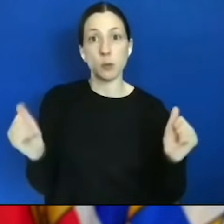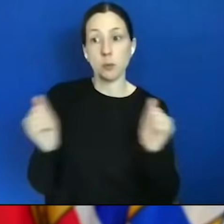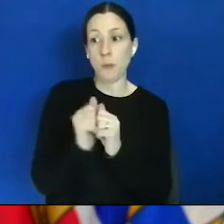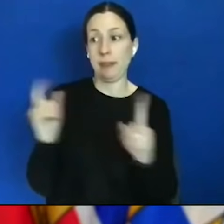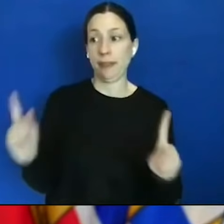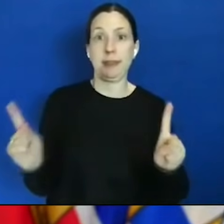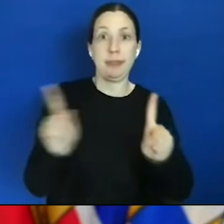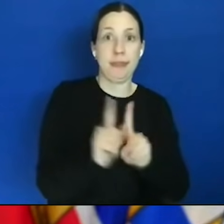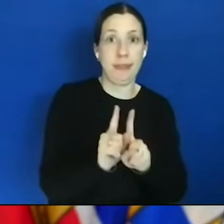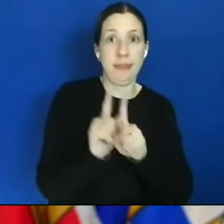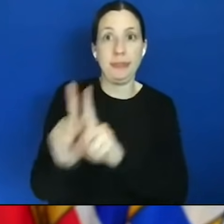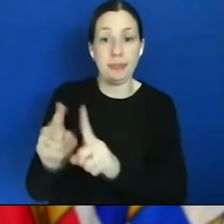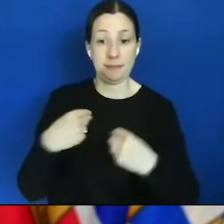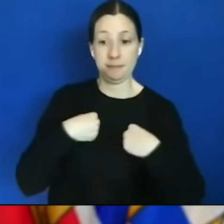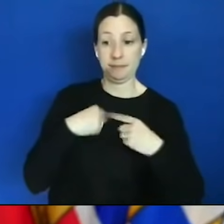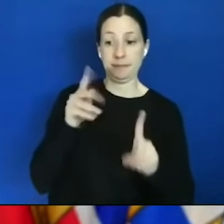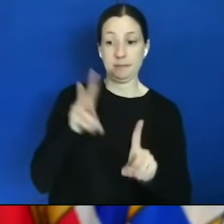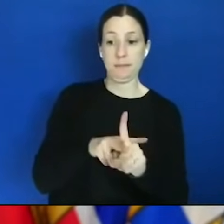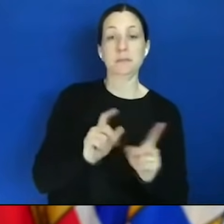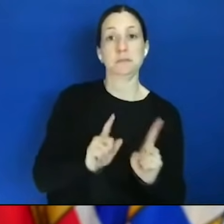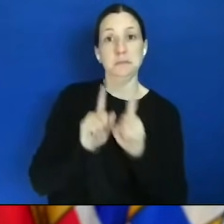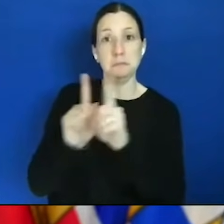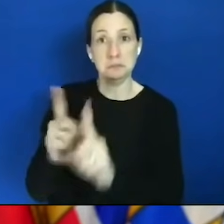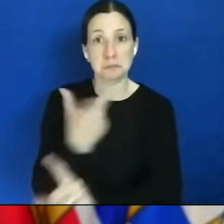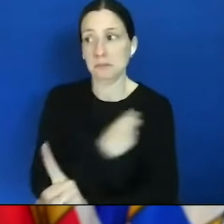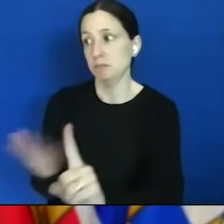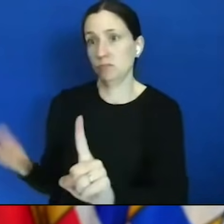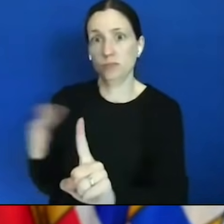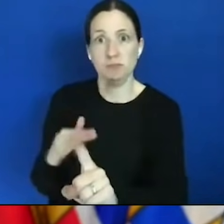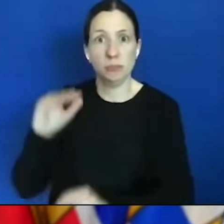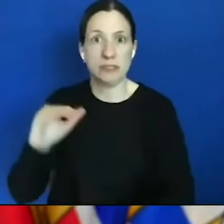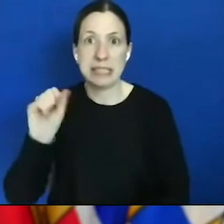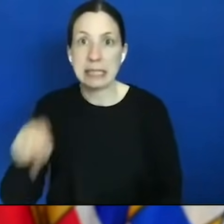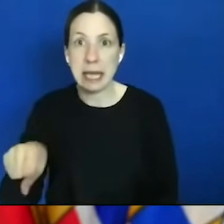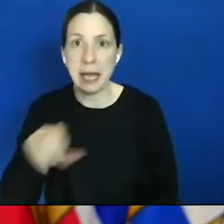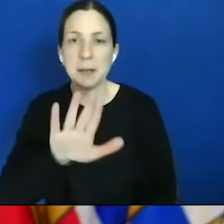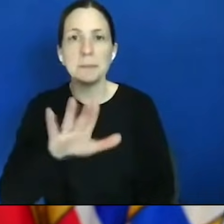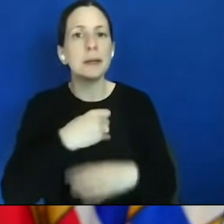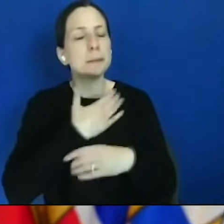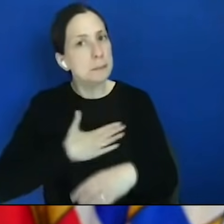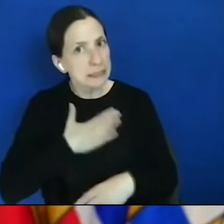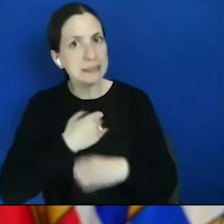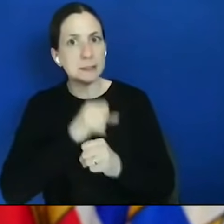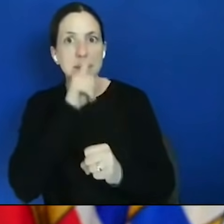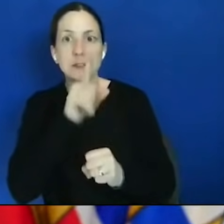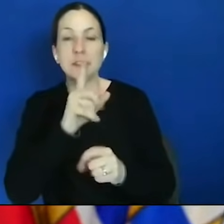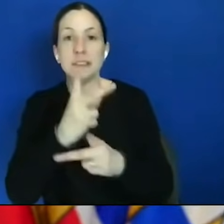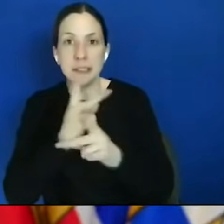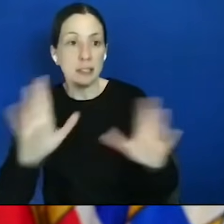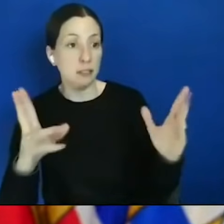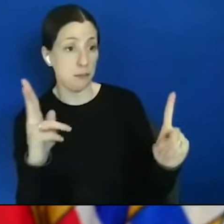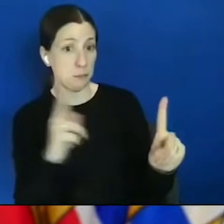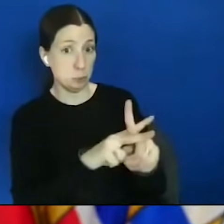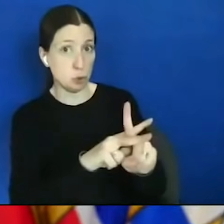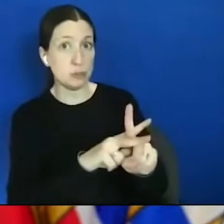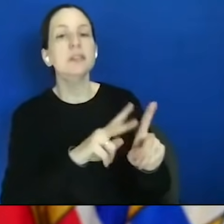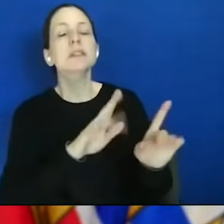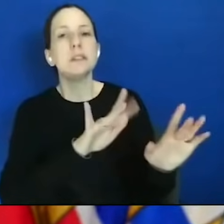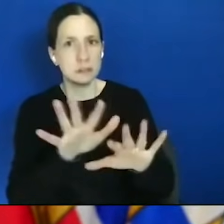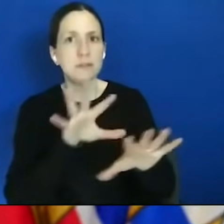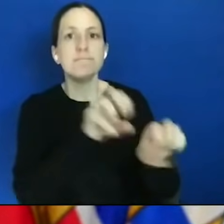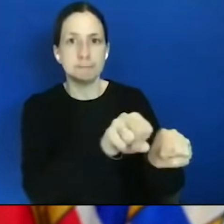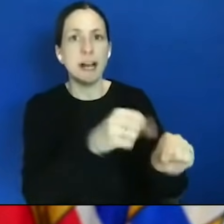book everybody, no matter their age, so that we can make sure we have enough vaccine at every clinic as we go on. As